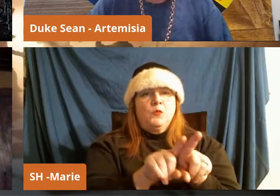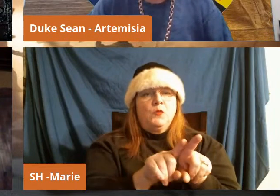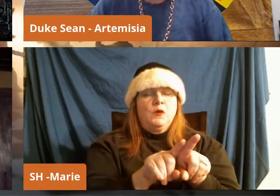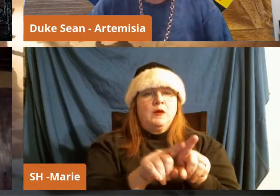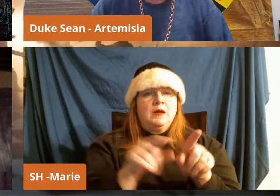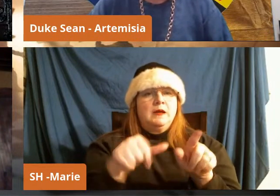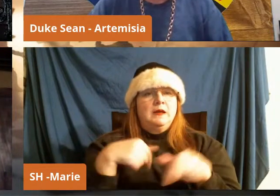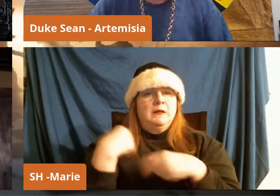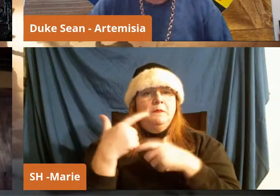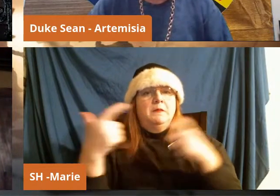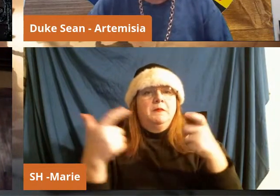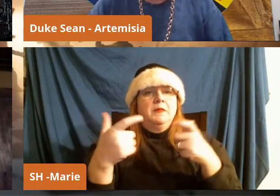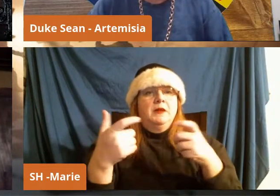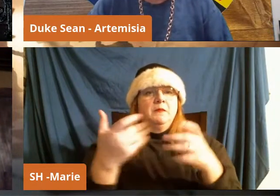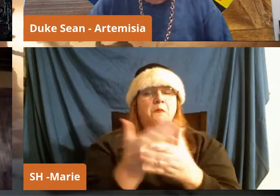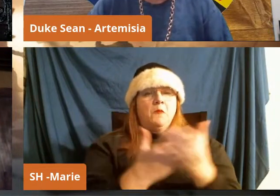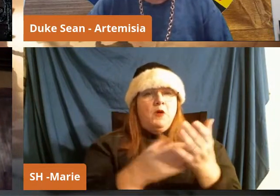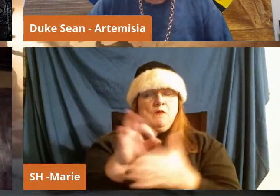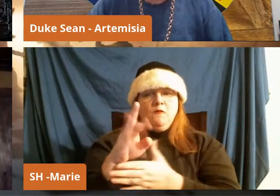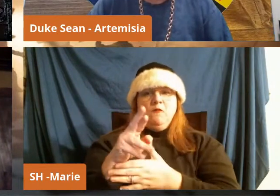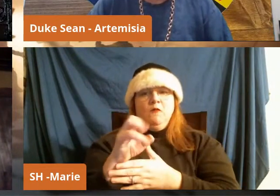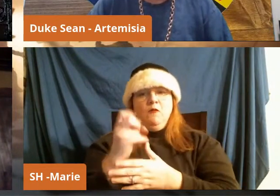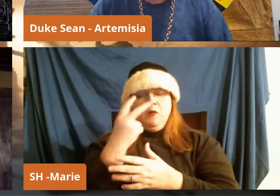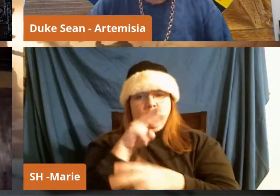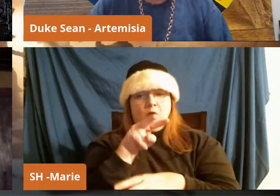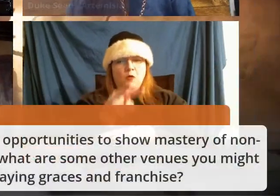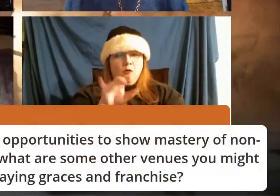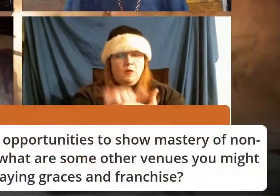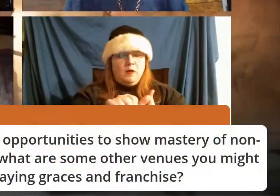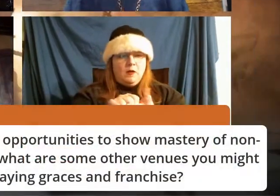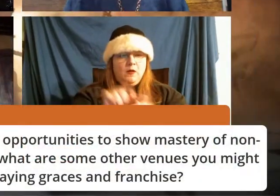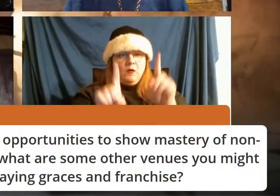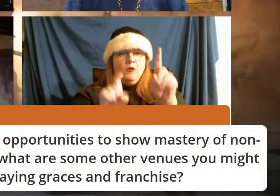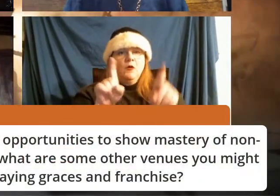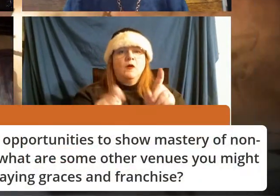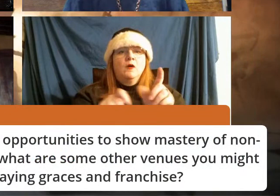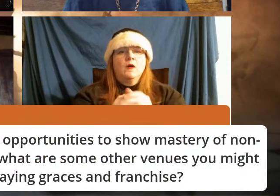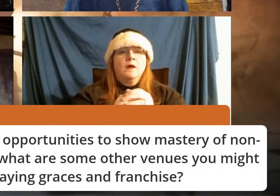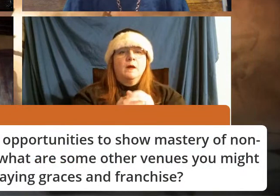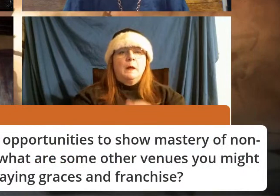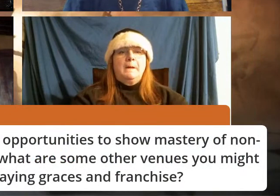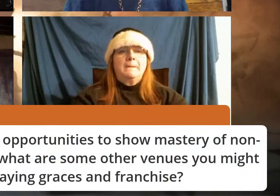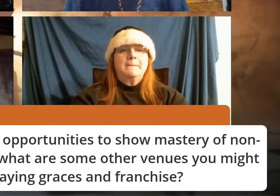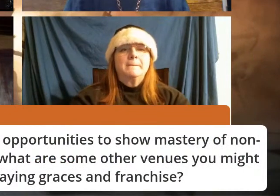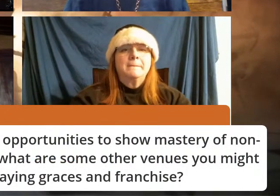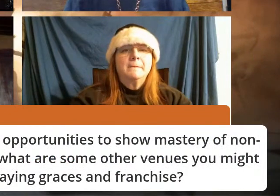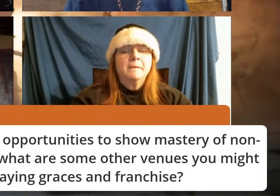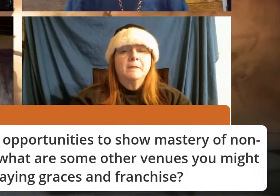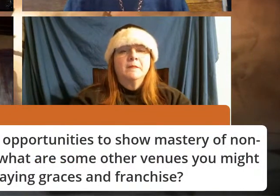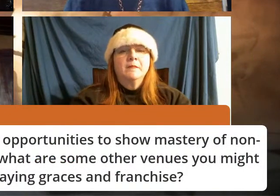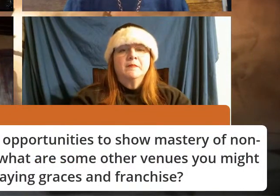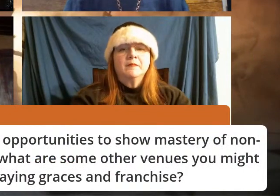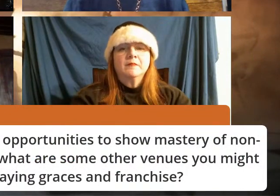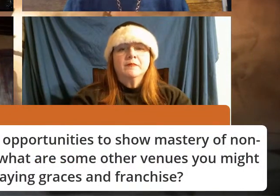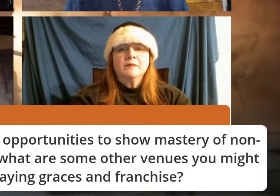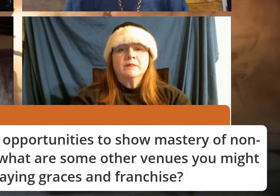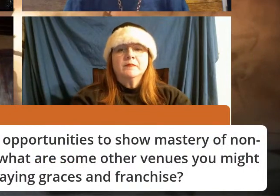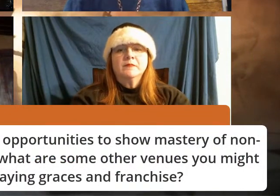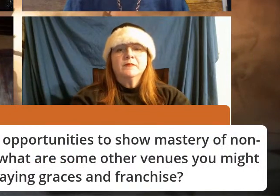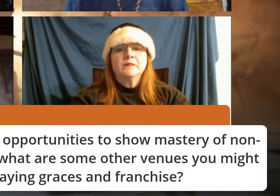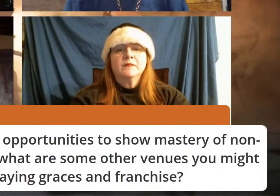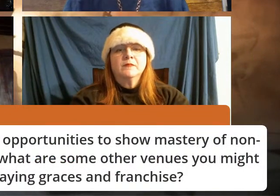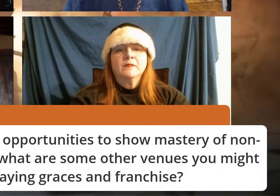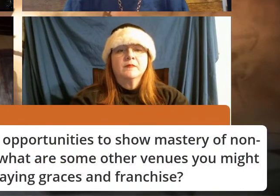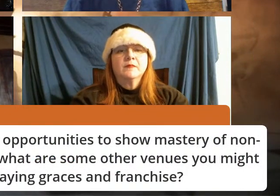But since that's a big part of franchise, I think we need to look at that. So a question came in. So if there are far fewer opportunities to show mastery